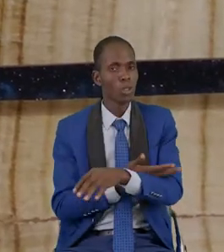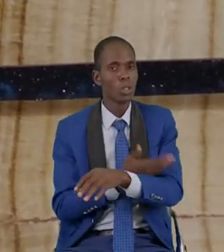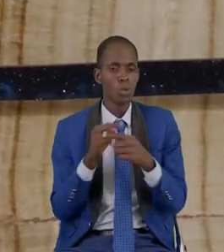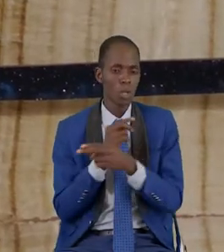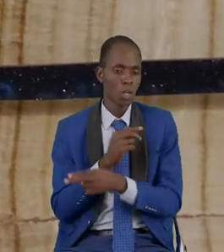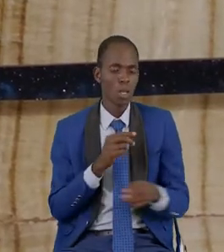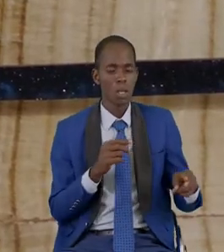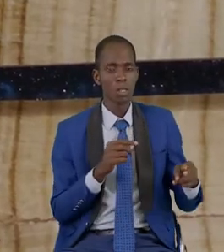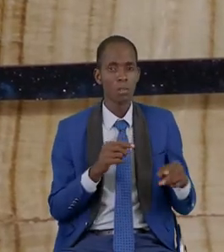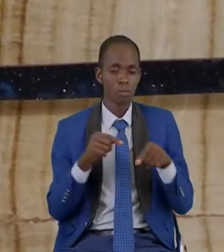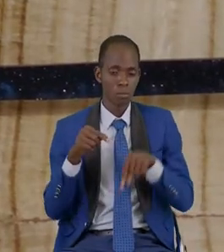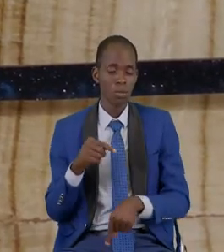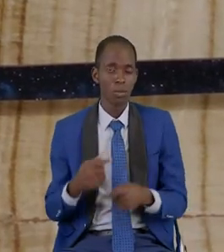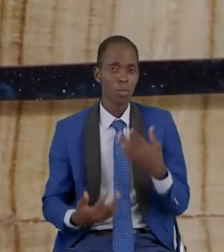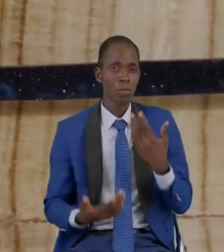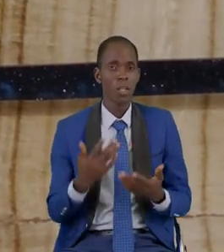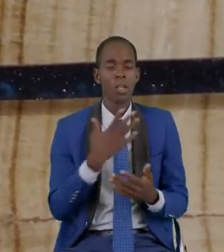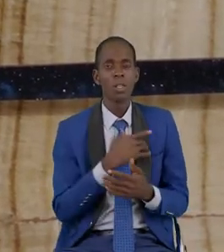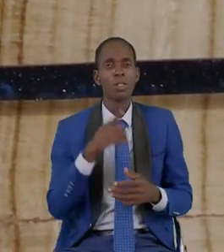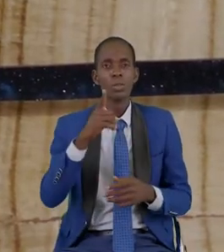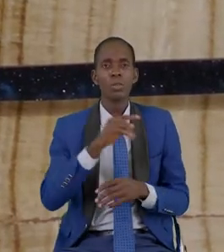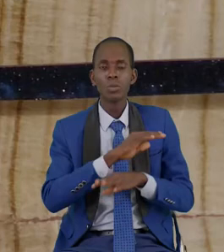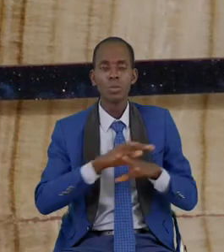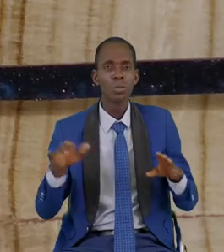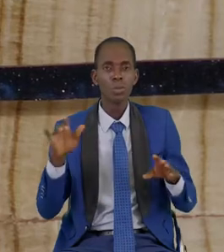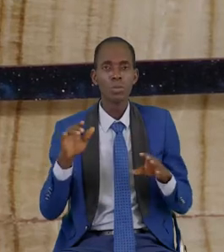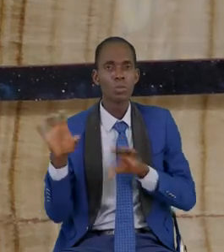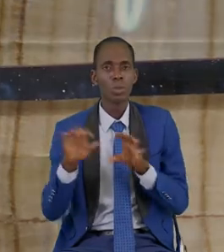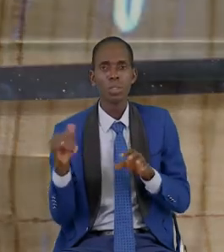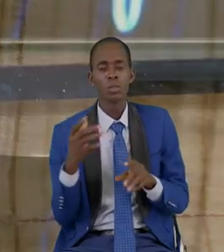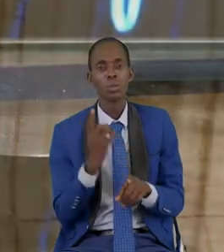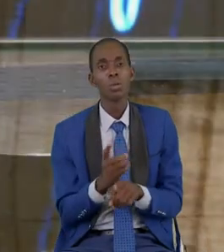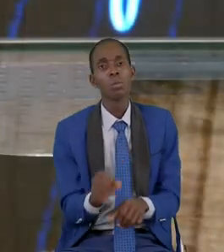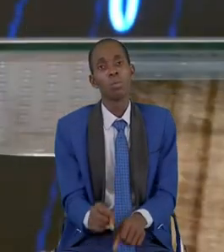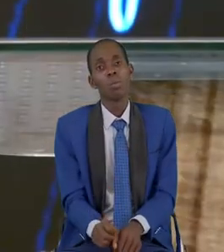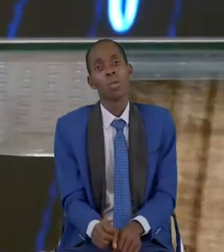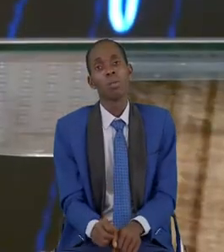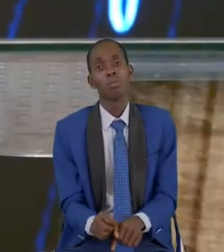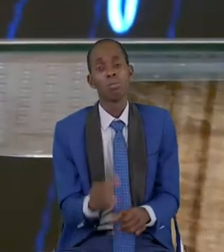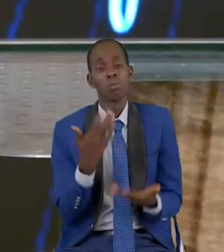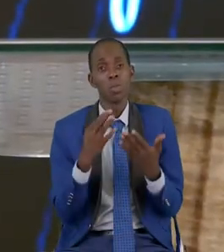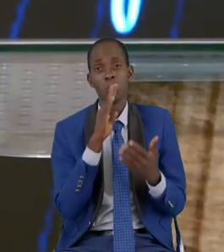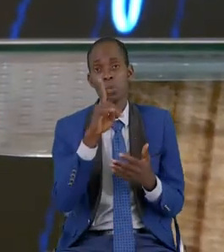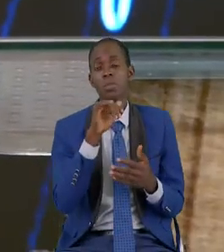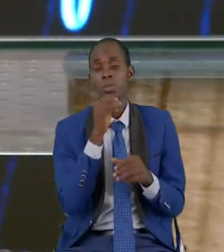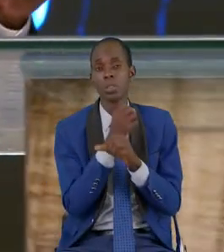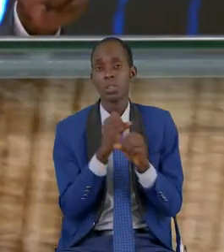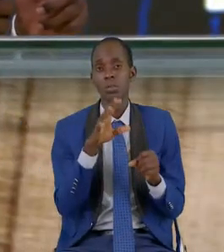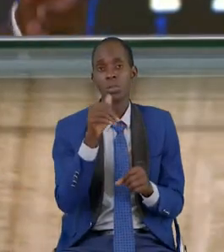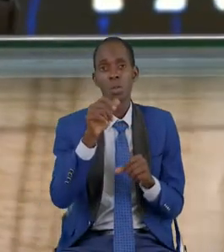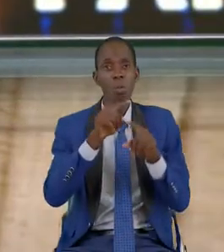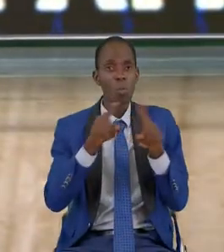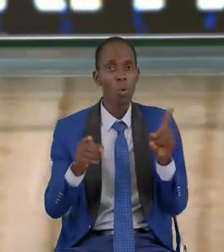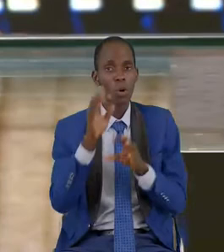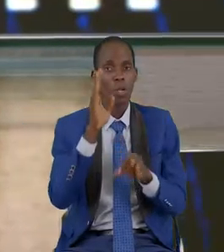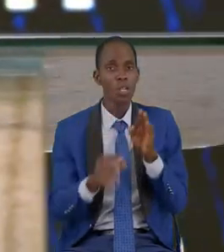saved yourself. Maybe you don't know the value of salvation. But if you understand that this